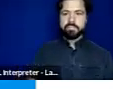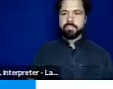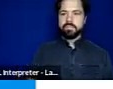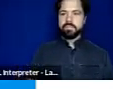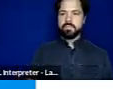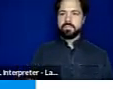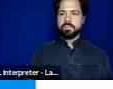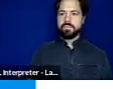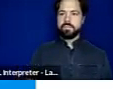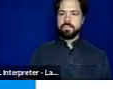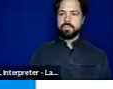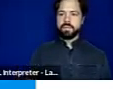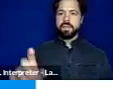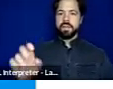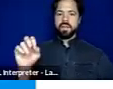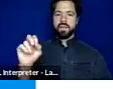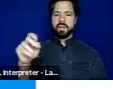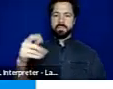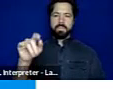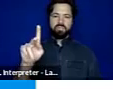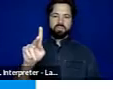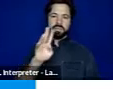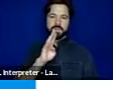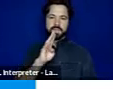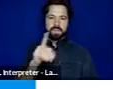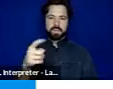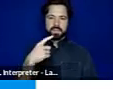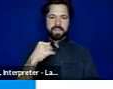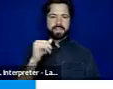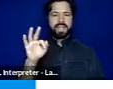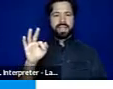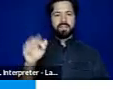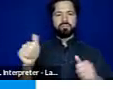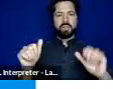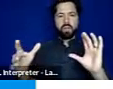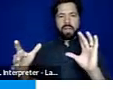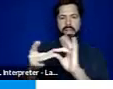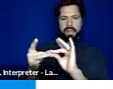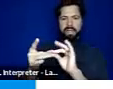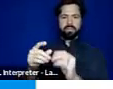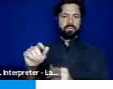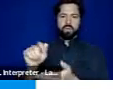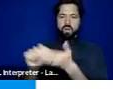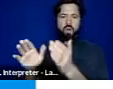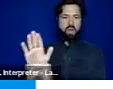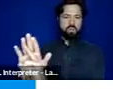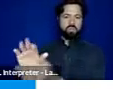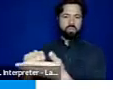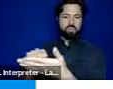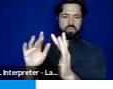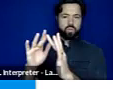Hey, so if we are linking material to like an author's website or to like